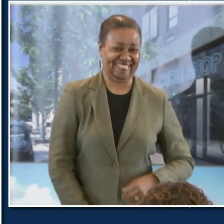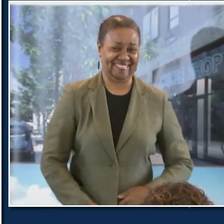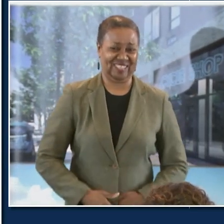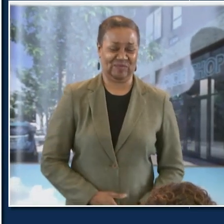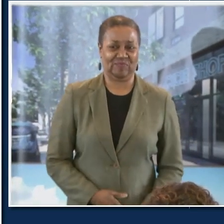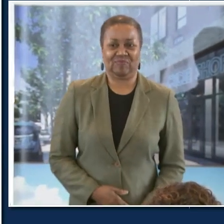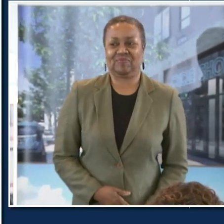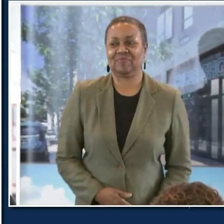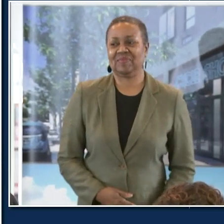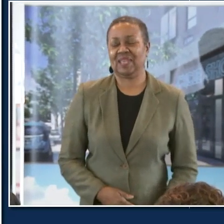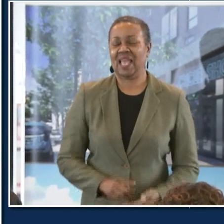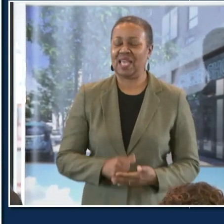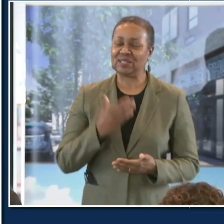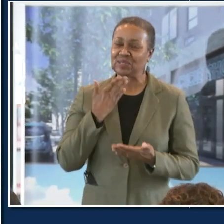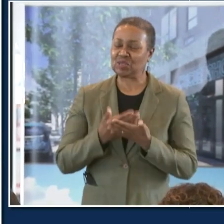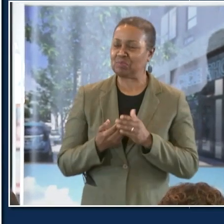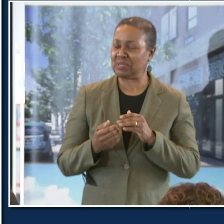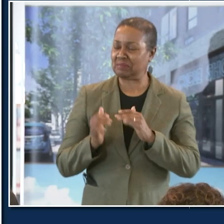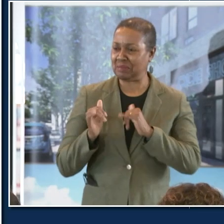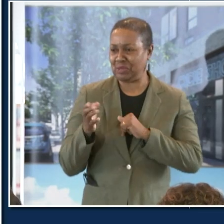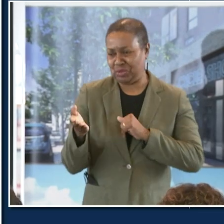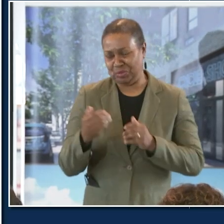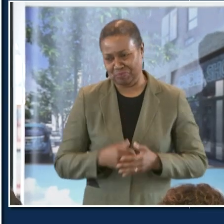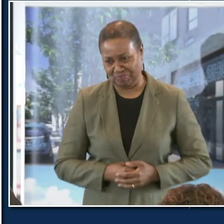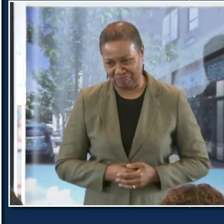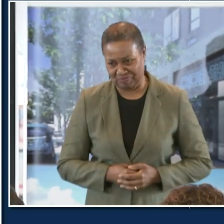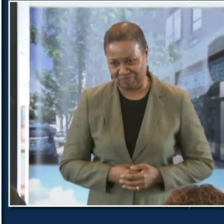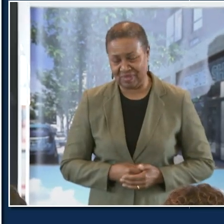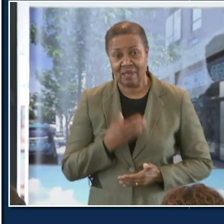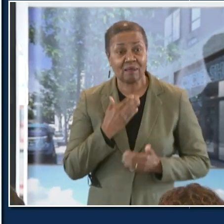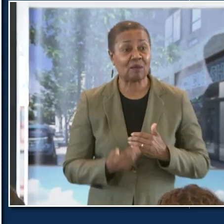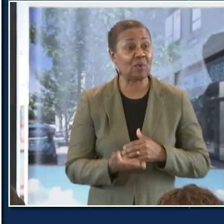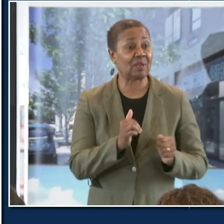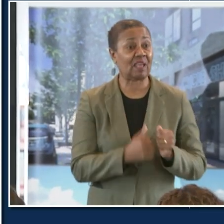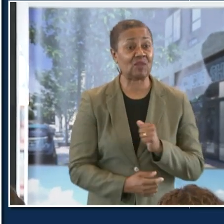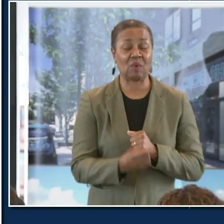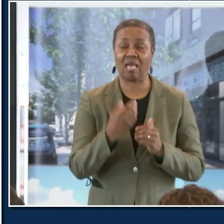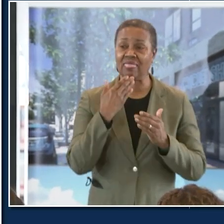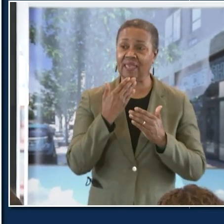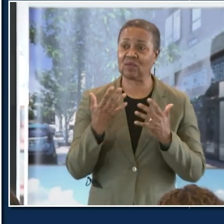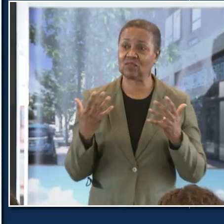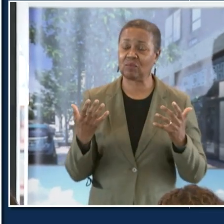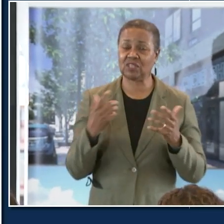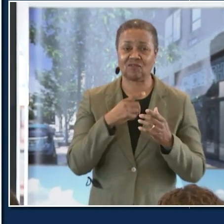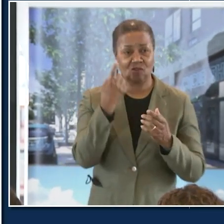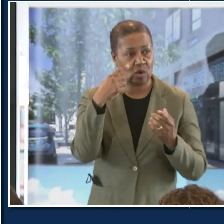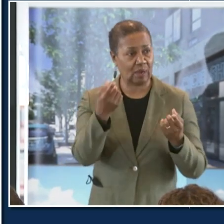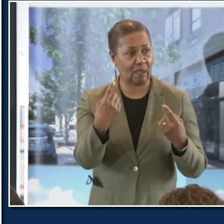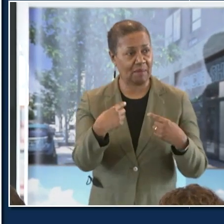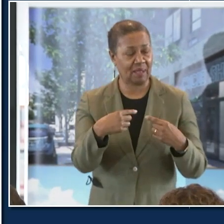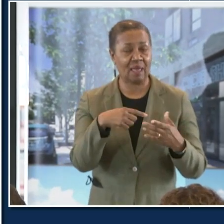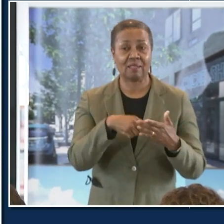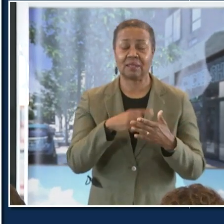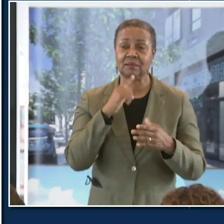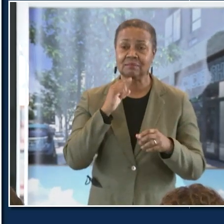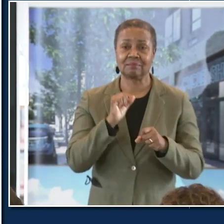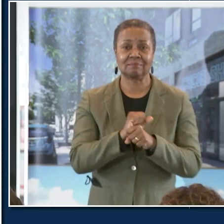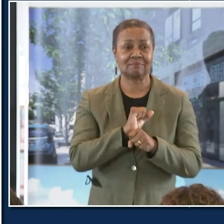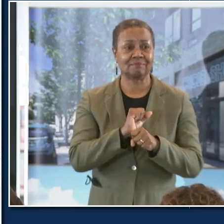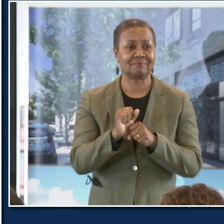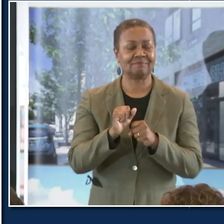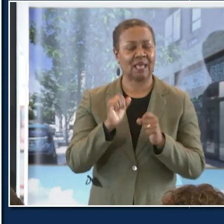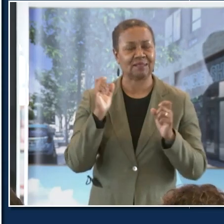Well, that's good company to be in, so thank you. Good morning, everybody. Thank you so much for being here. This truly is